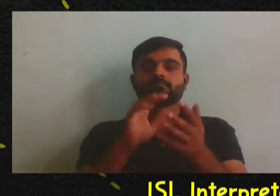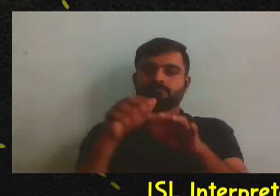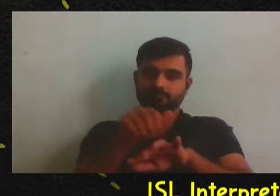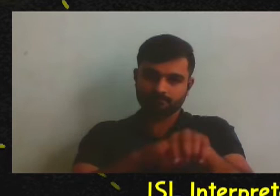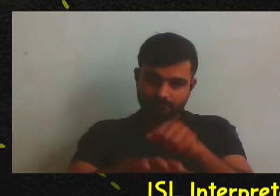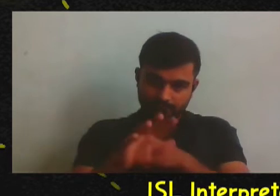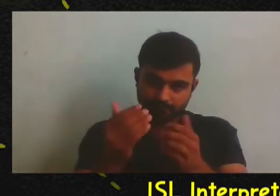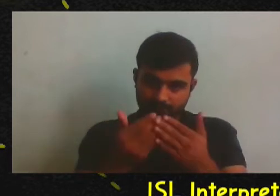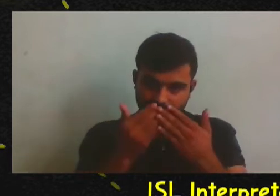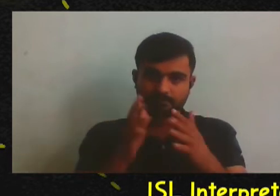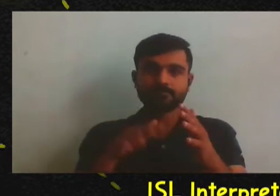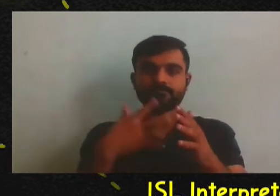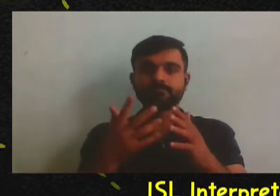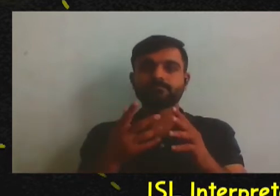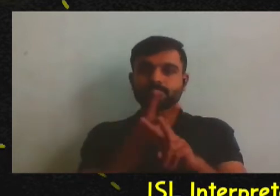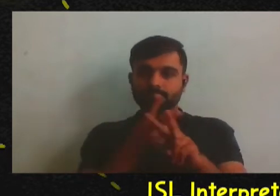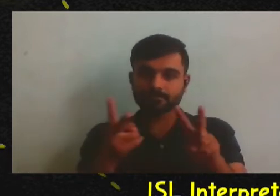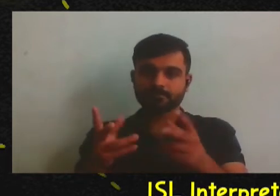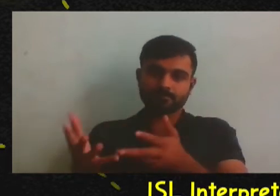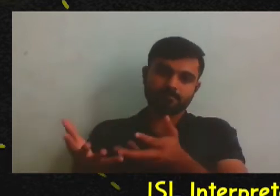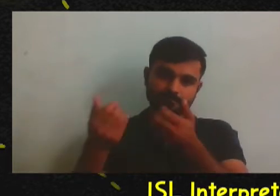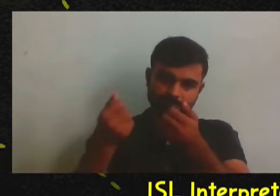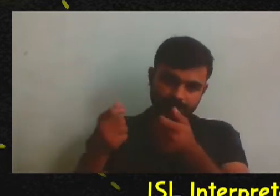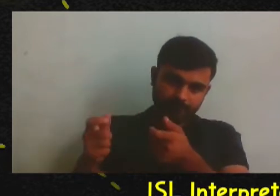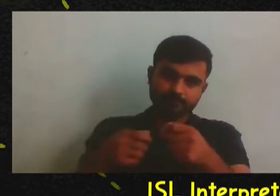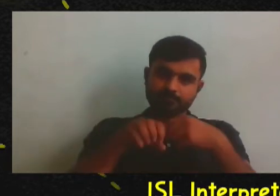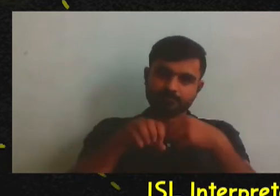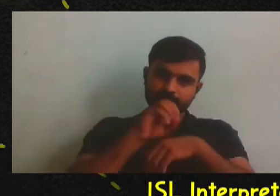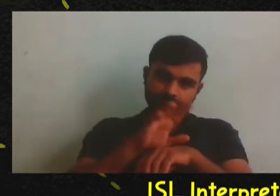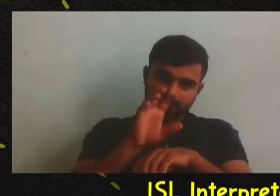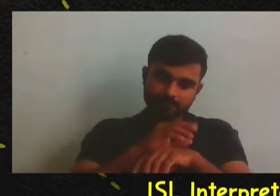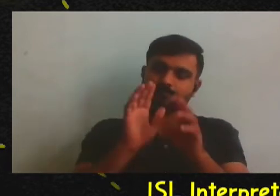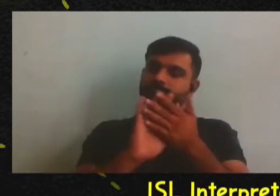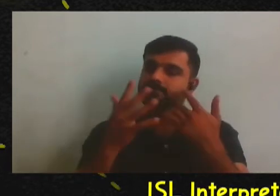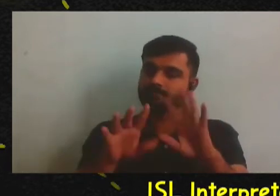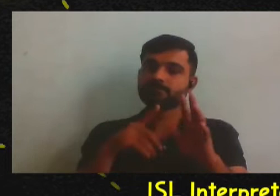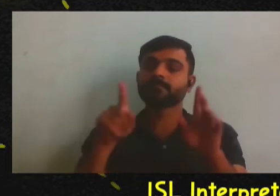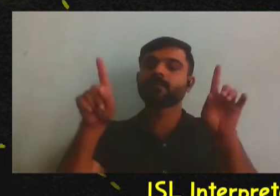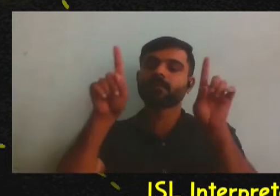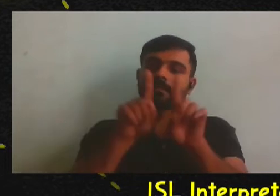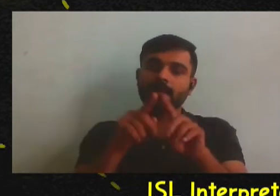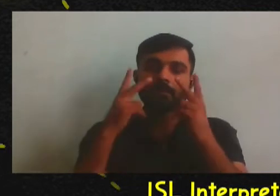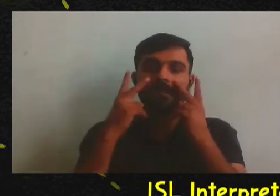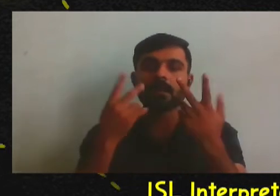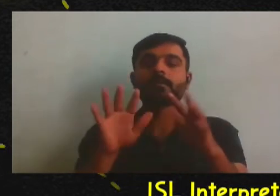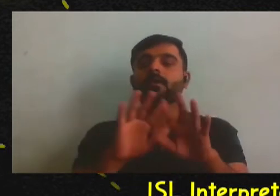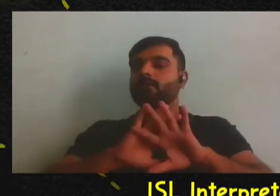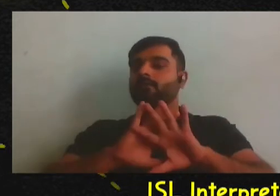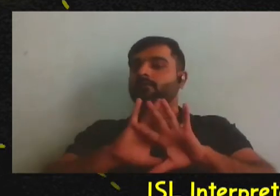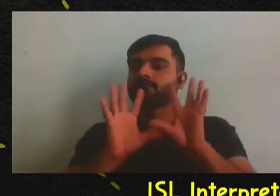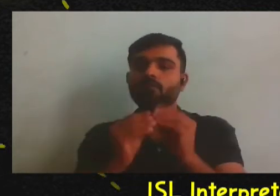and swabs are taken and counseling is done. So similarly, looking at anecdotal data